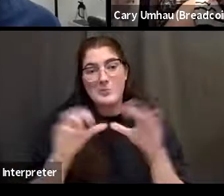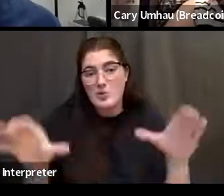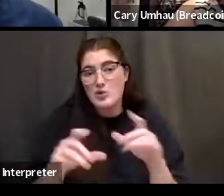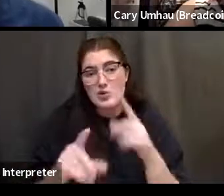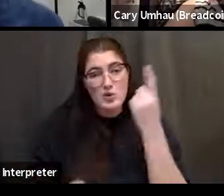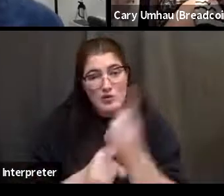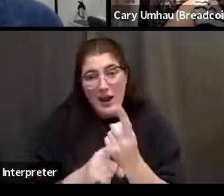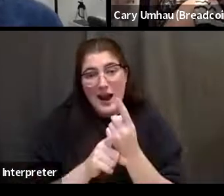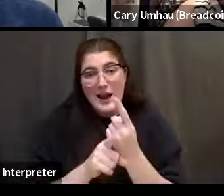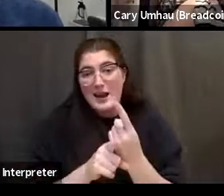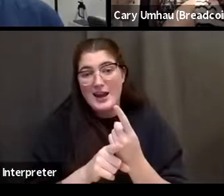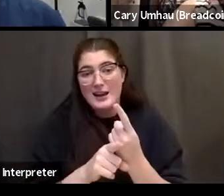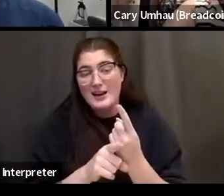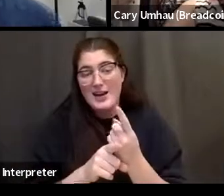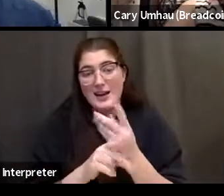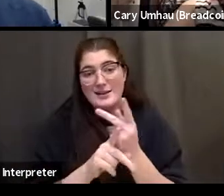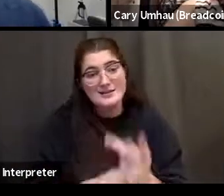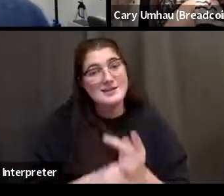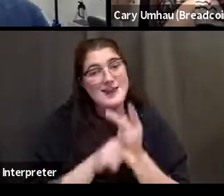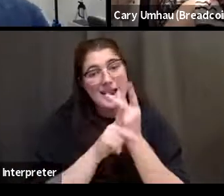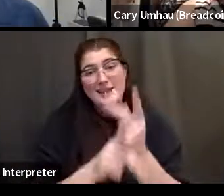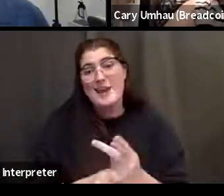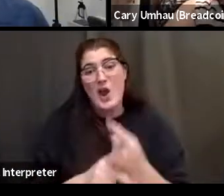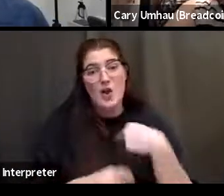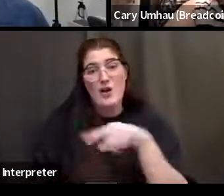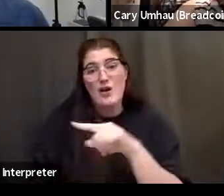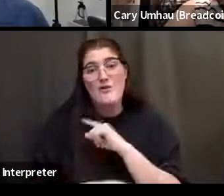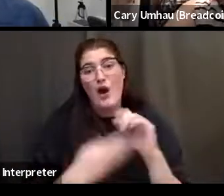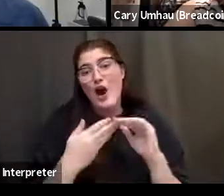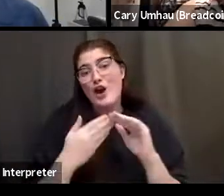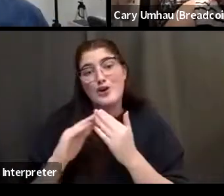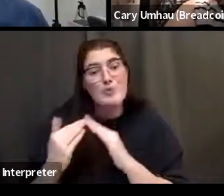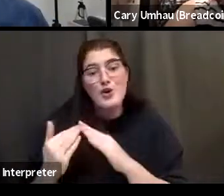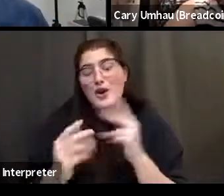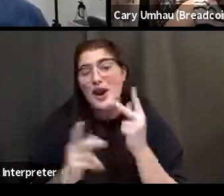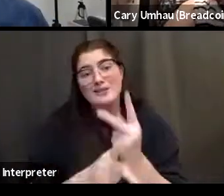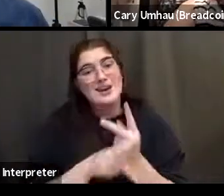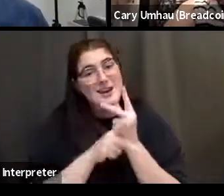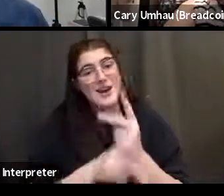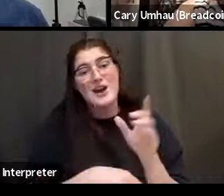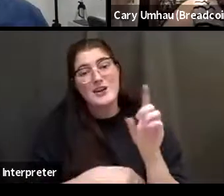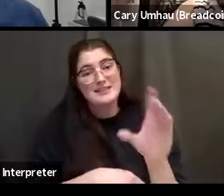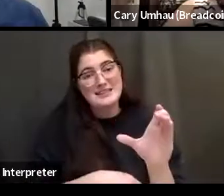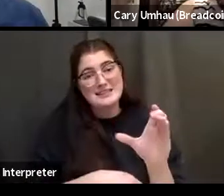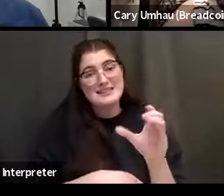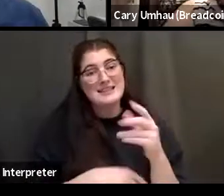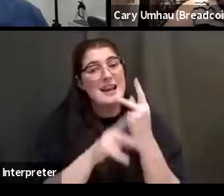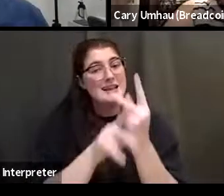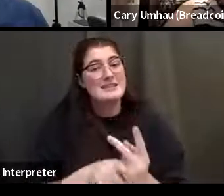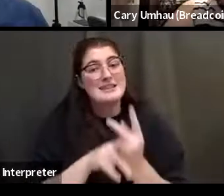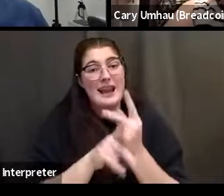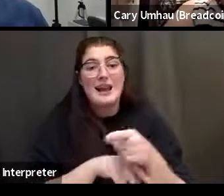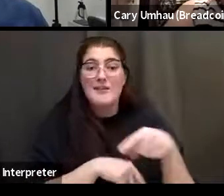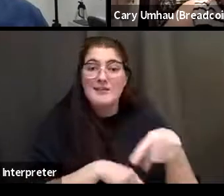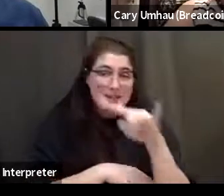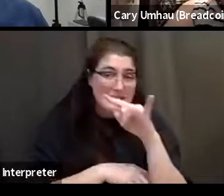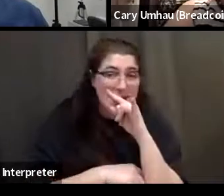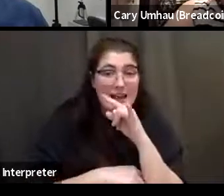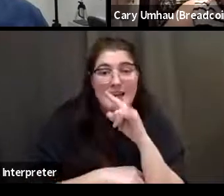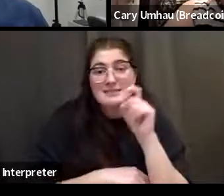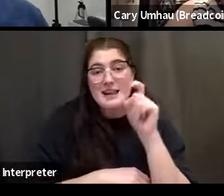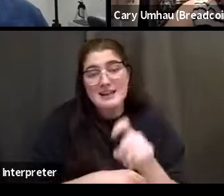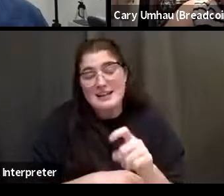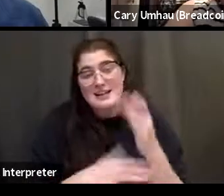right and take care of our communities and take care of DC. Yes. Take care of these guys that